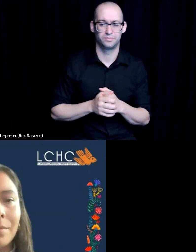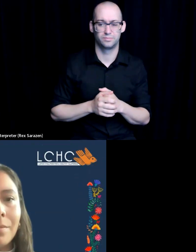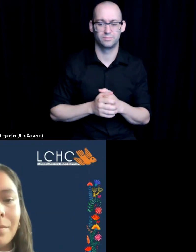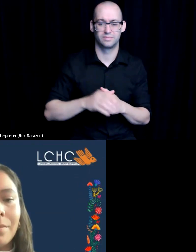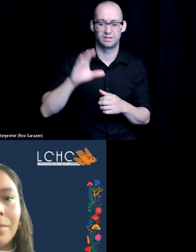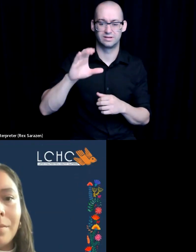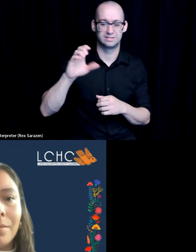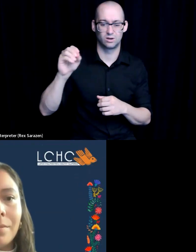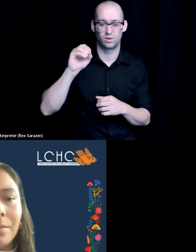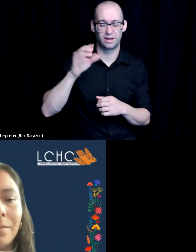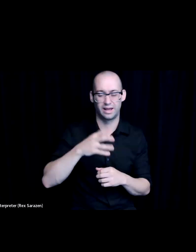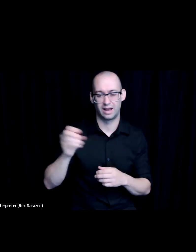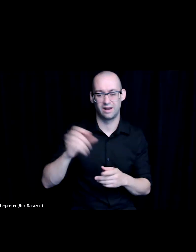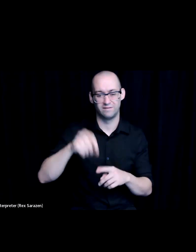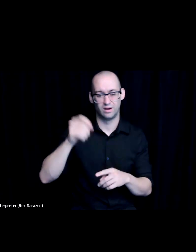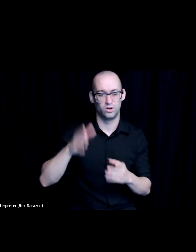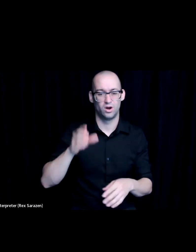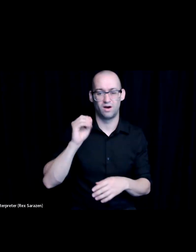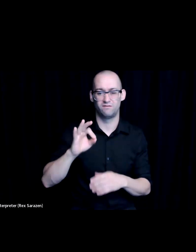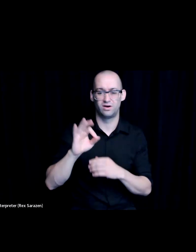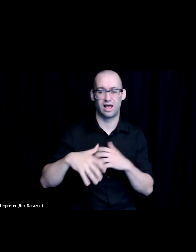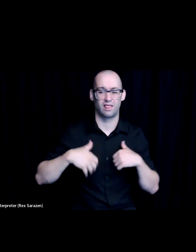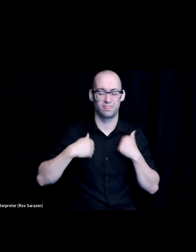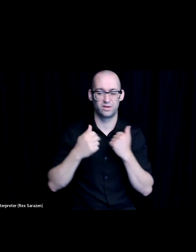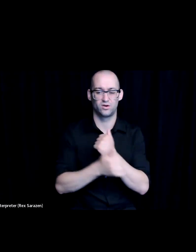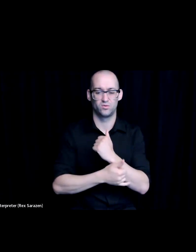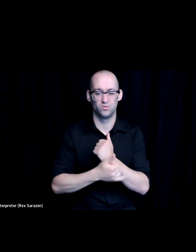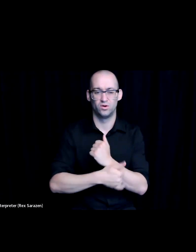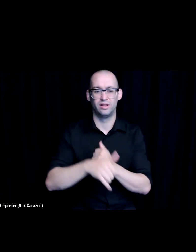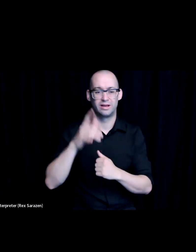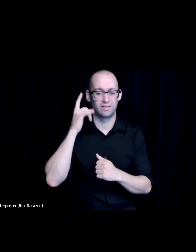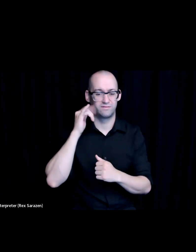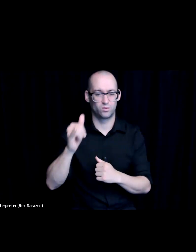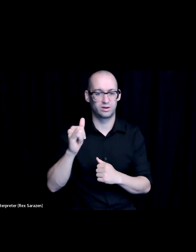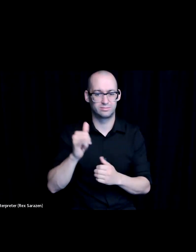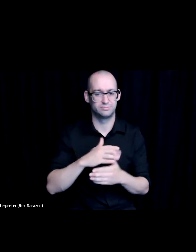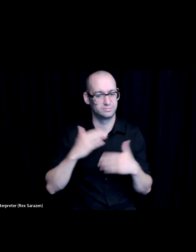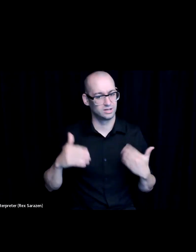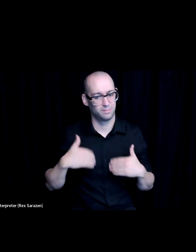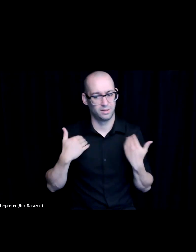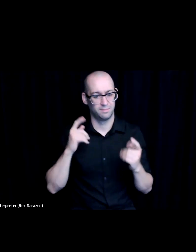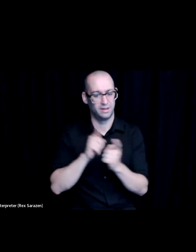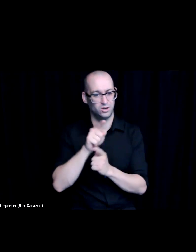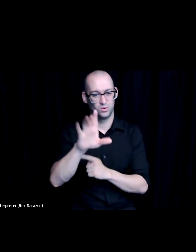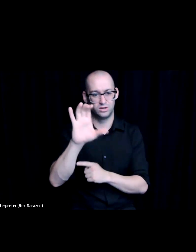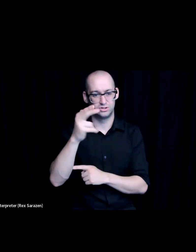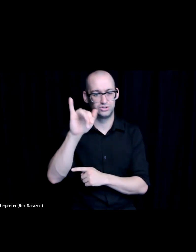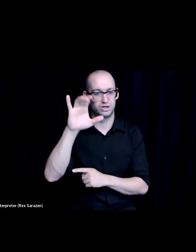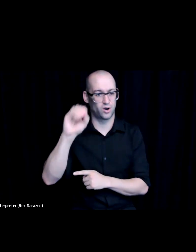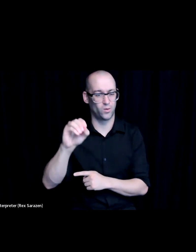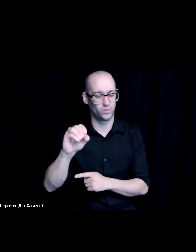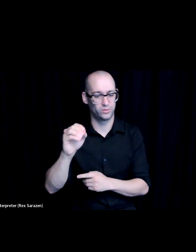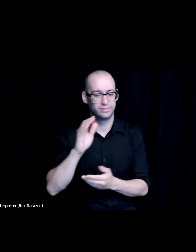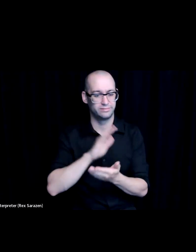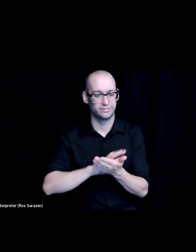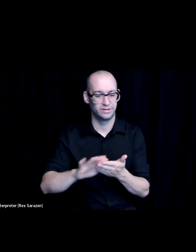CEO and founder of Healthy Rural California. We're glad to have met you in Chico. Christy, and thank you for joining us